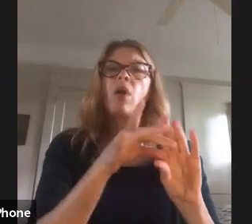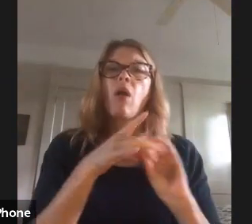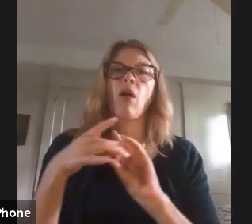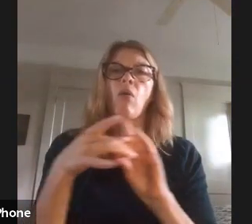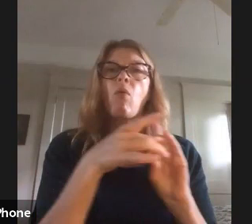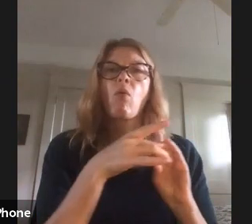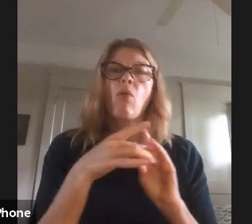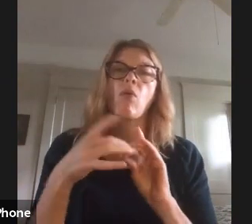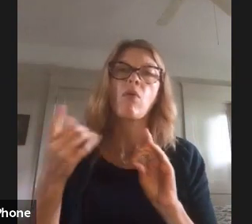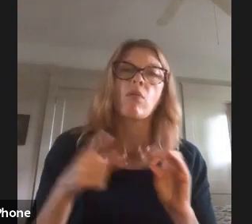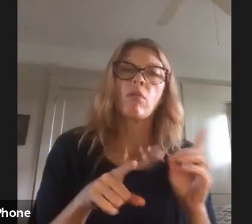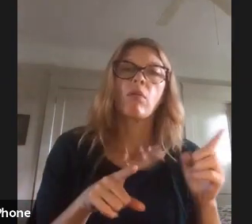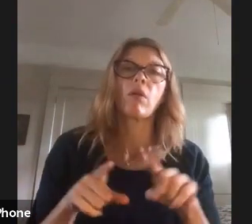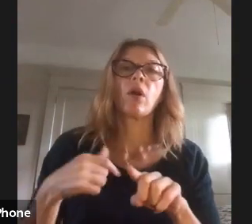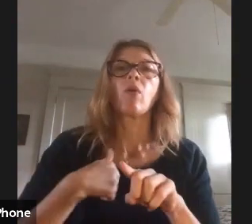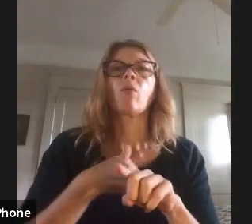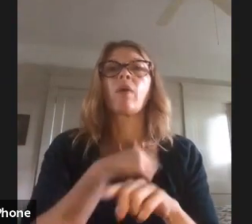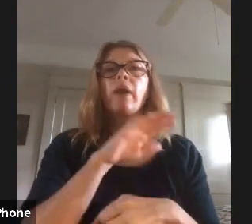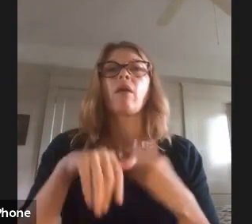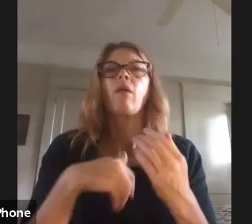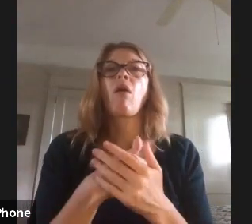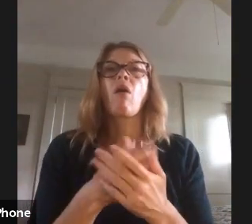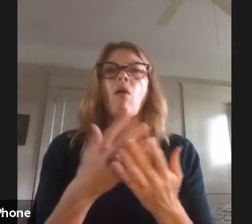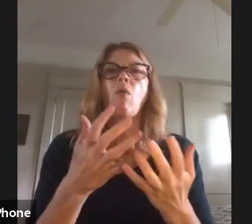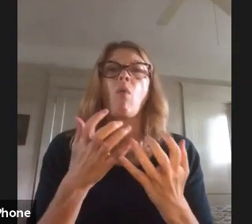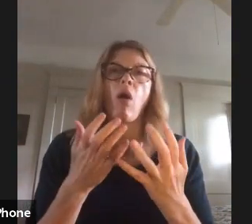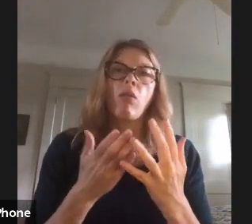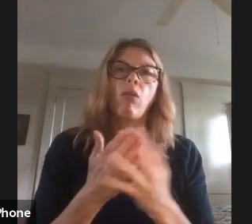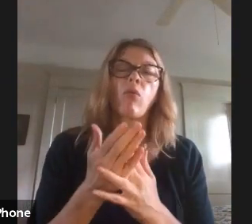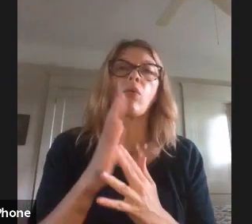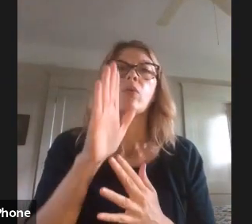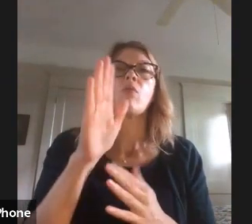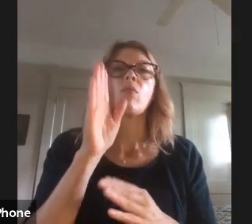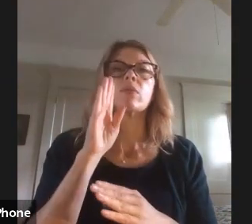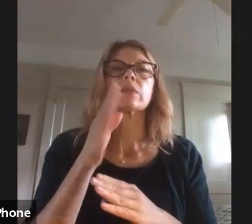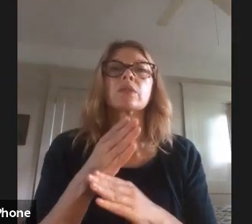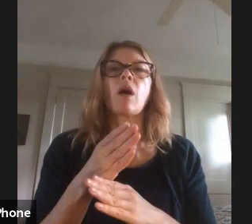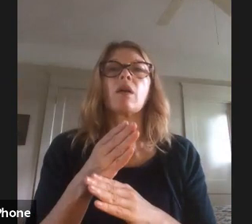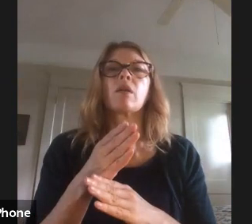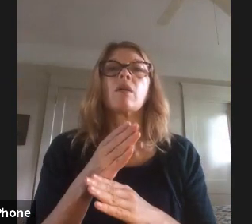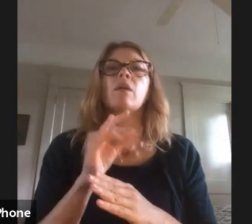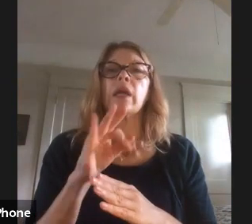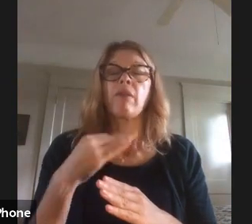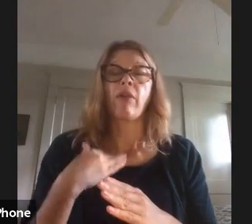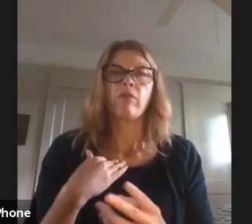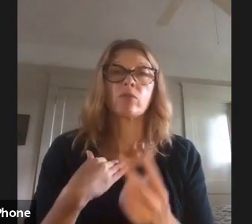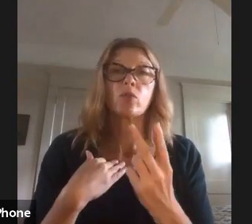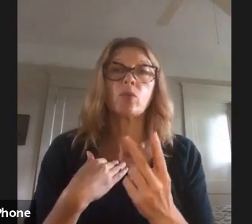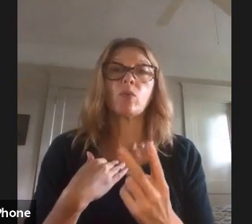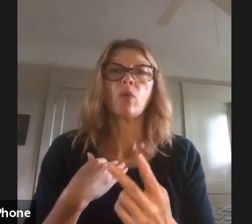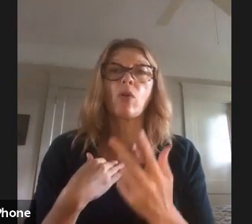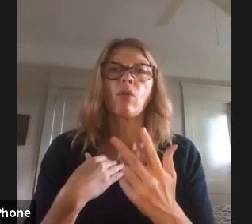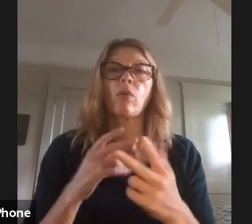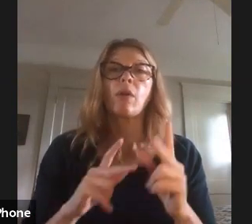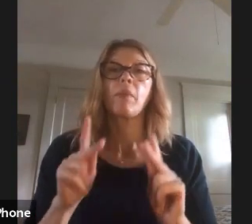you. And you have promised through your well-beloved Son that when two or three are gathered